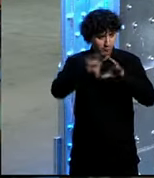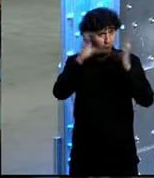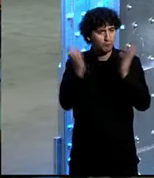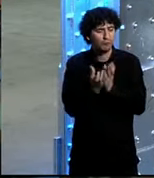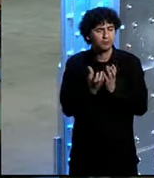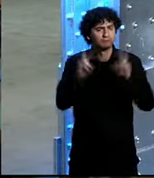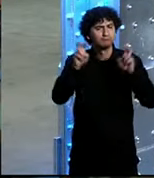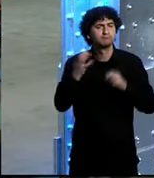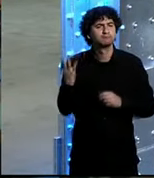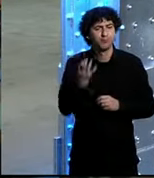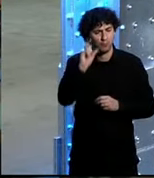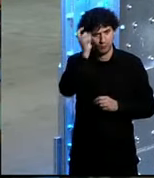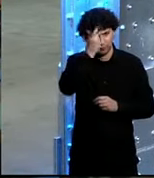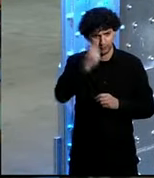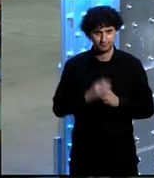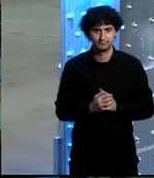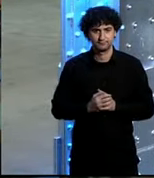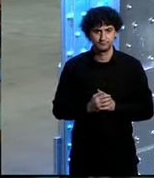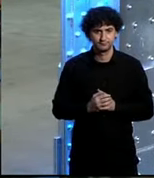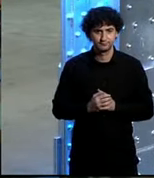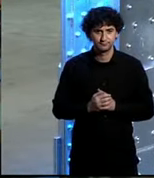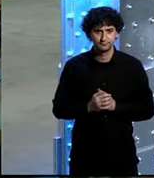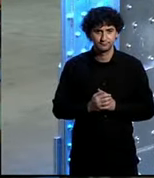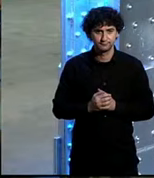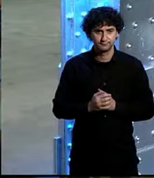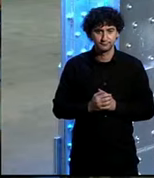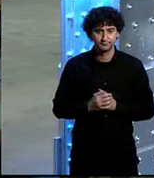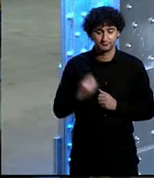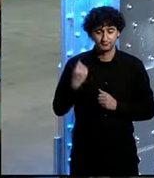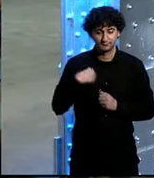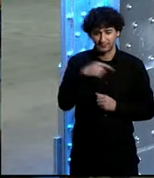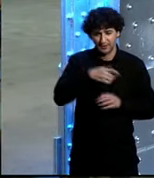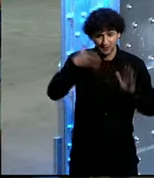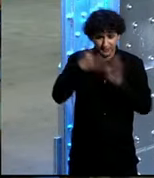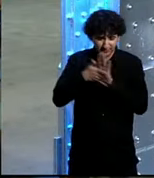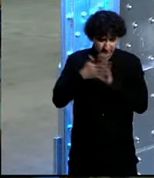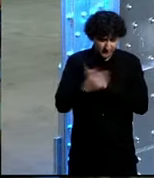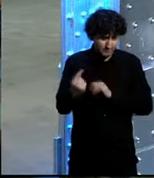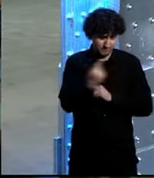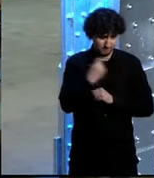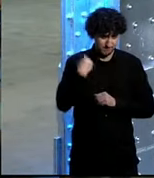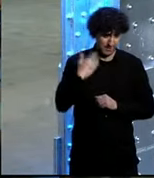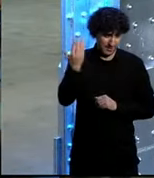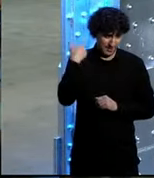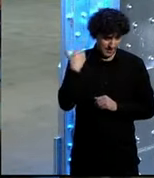and as a user you take part in this in a very different way. I'm going to skip a couple of slides.